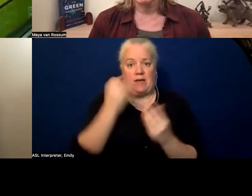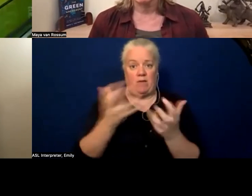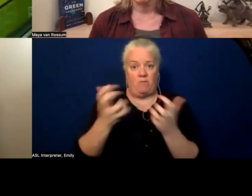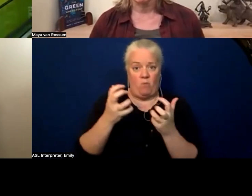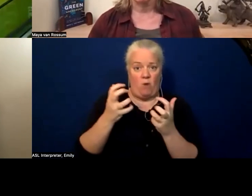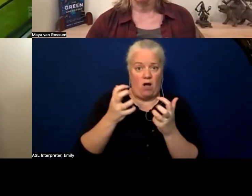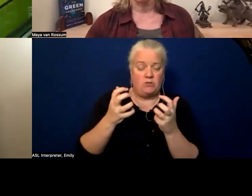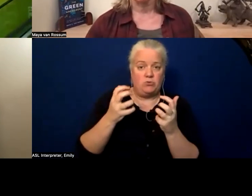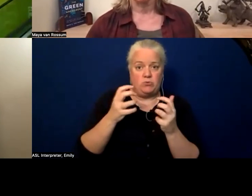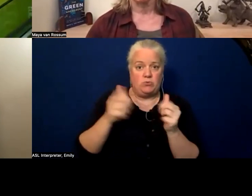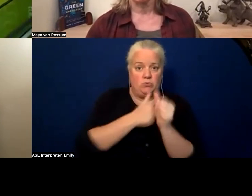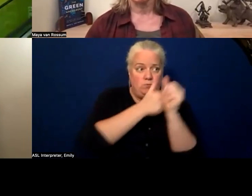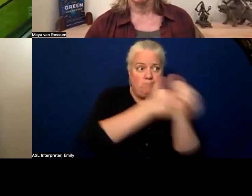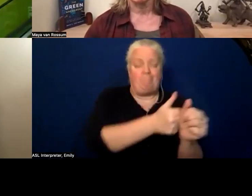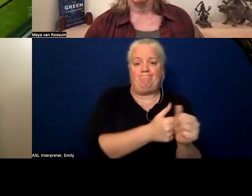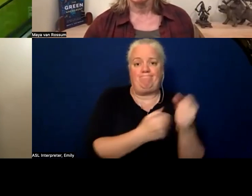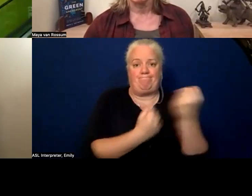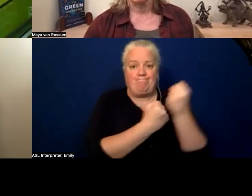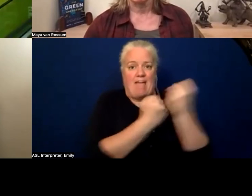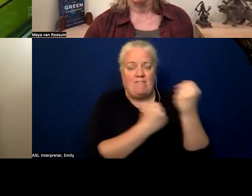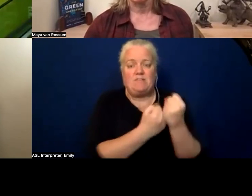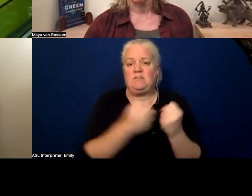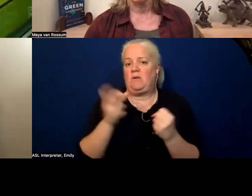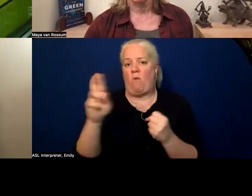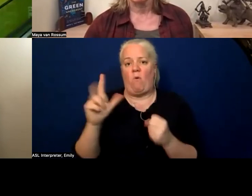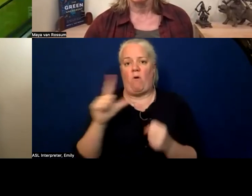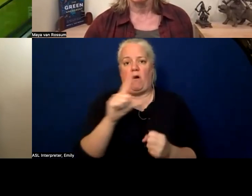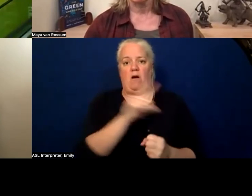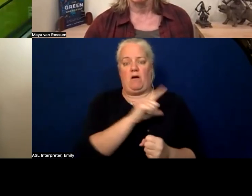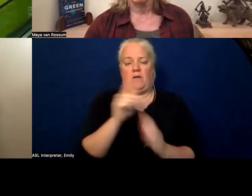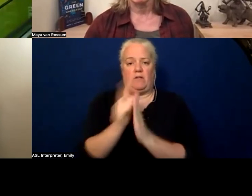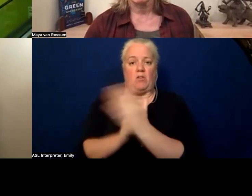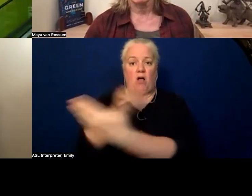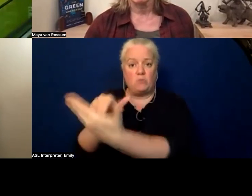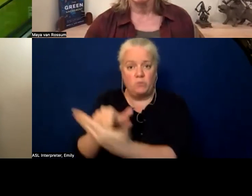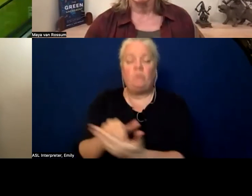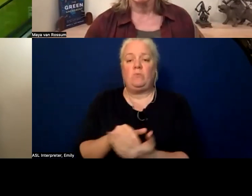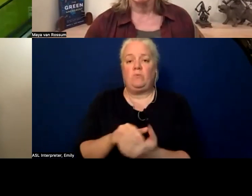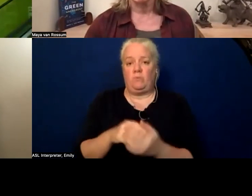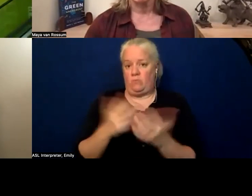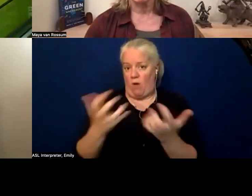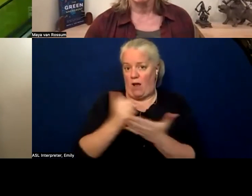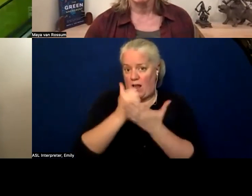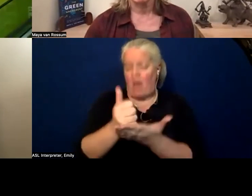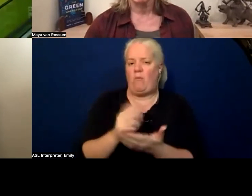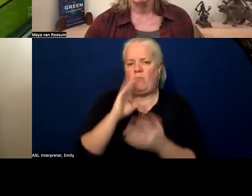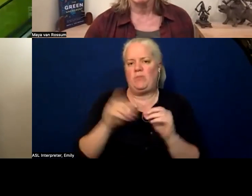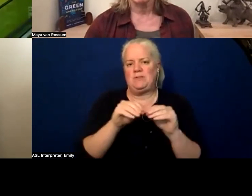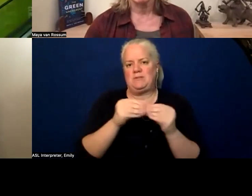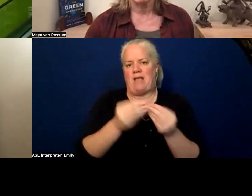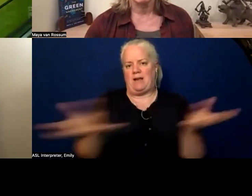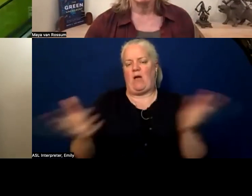a litigative strategy, and we'll try to provide that in a follow-up email, I think, to people who registered.